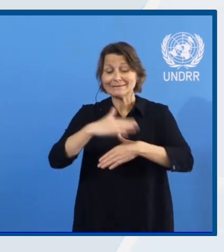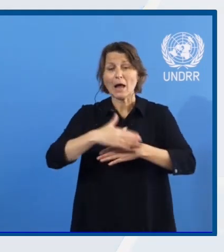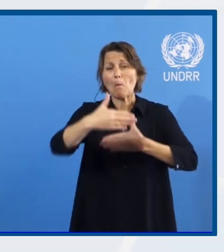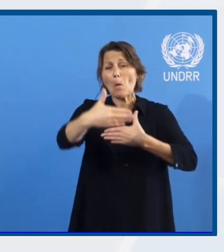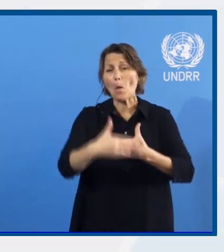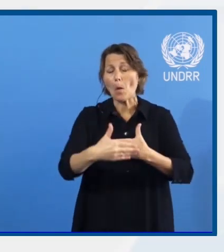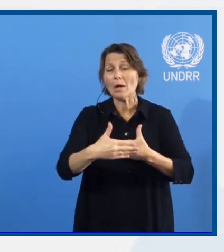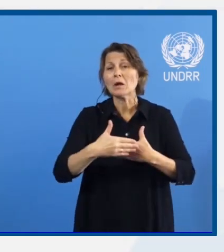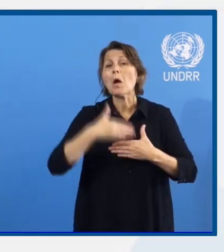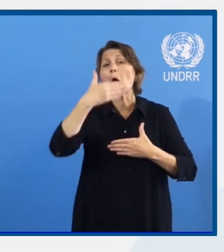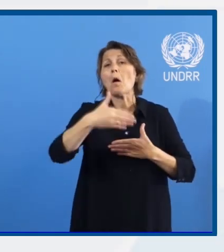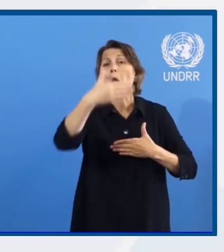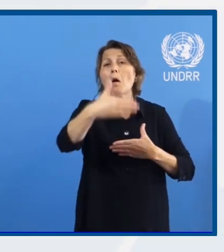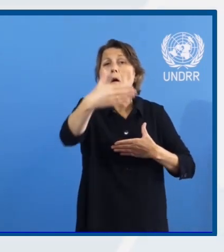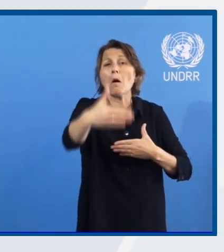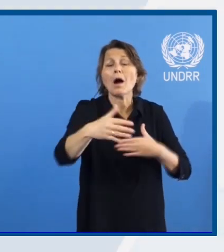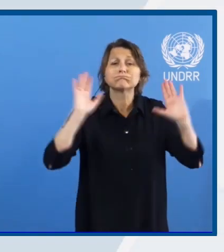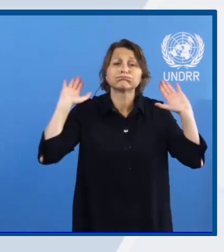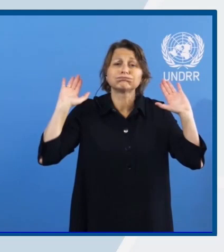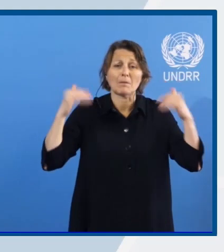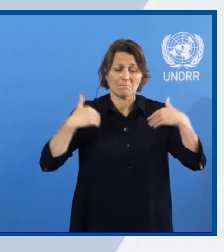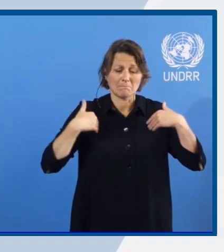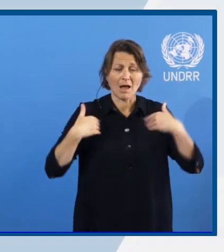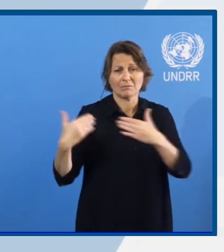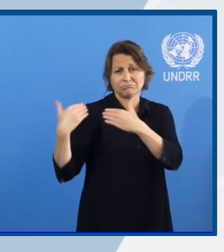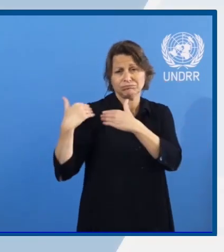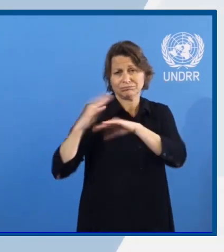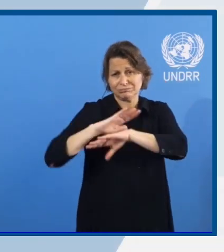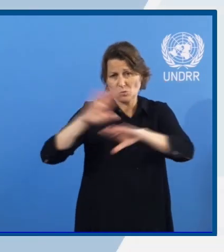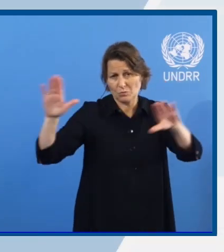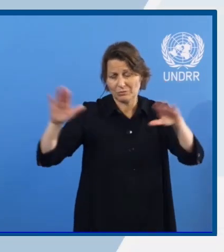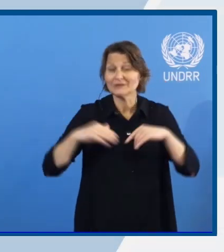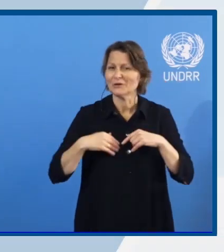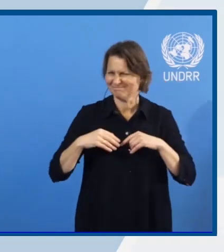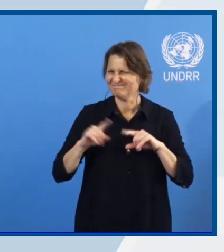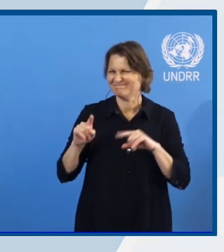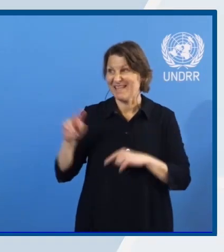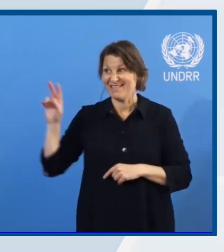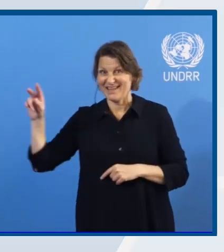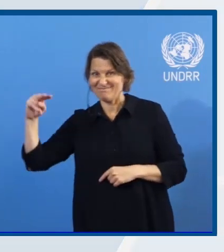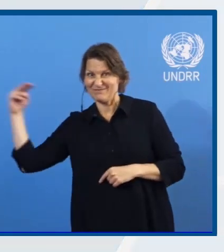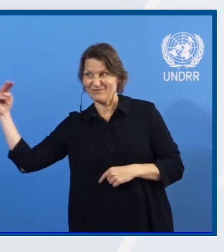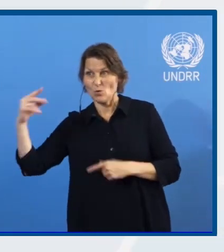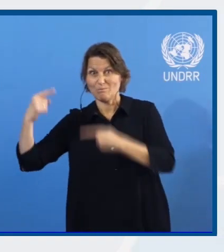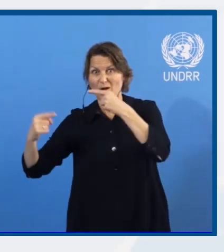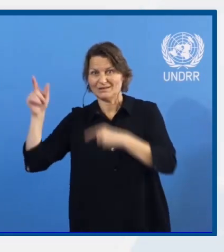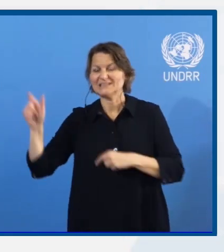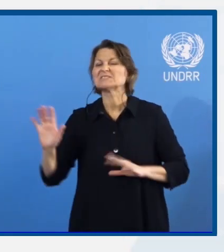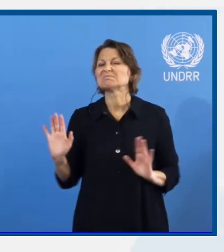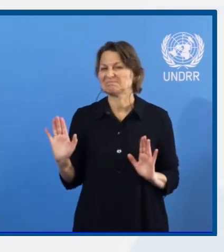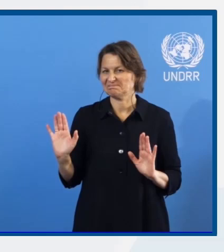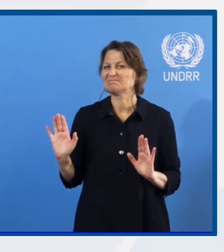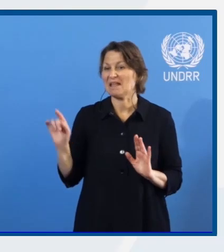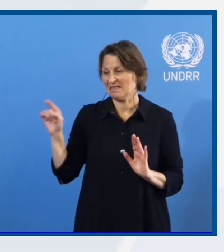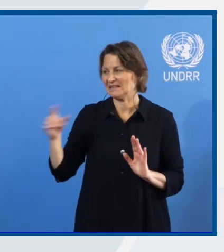it's not going to be his problem to handle. So there clearly is, in their views, a challenge around